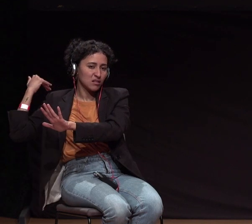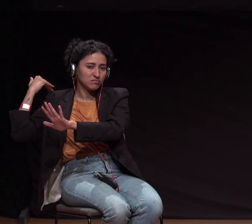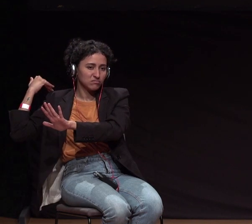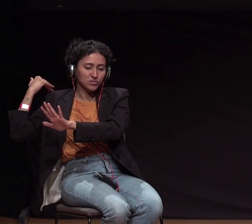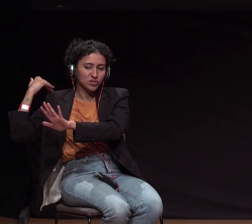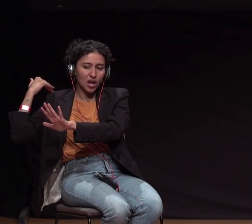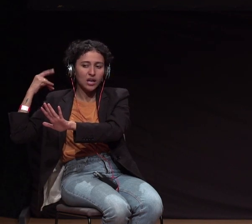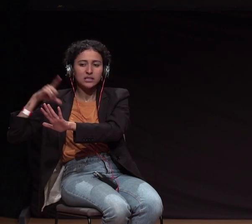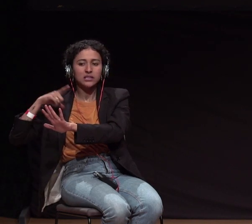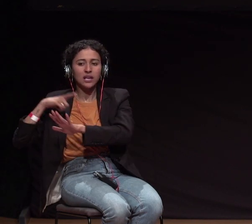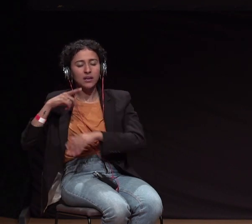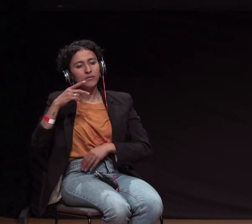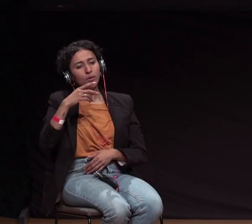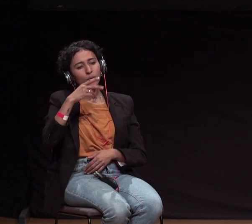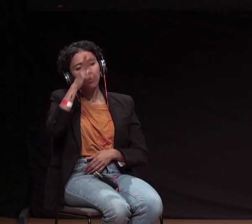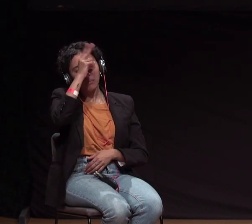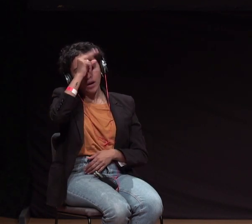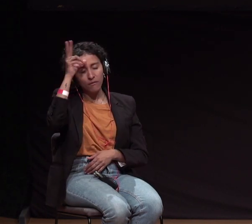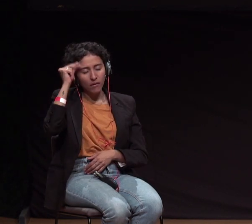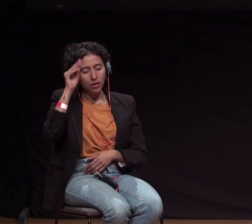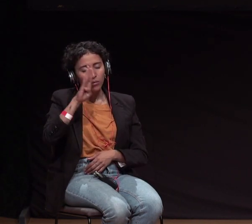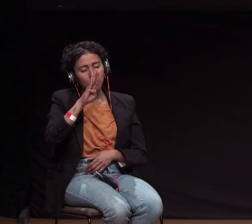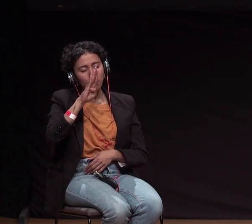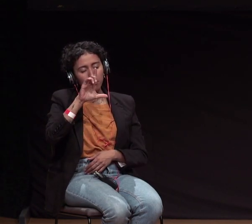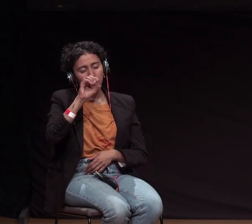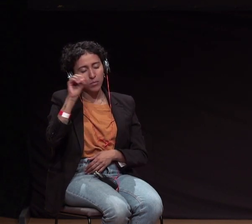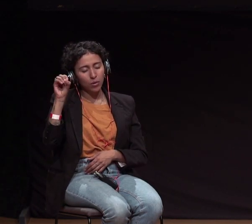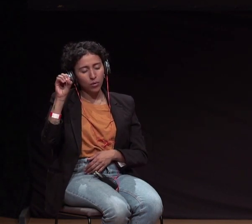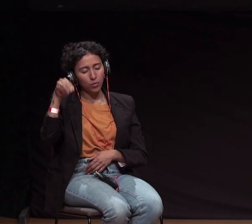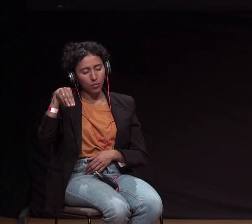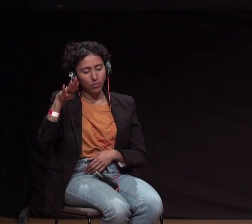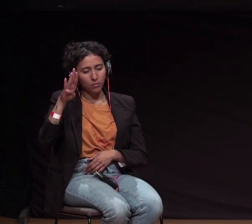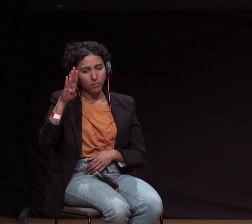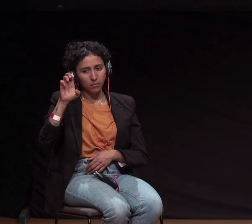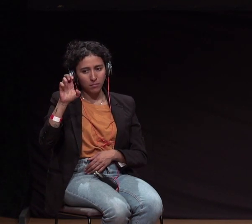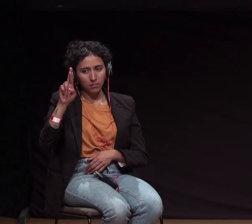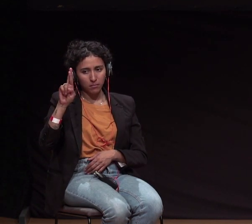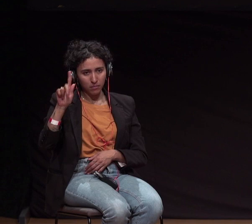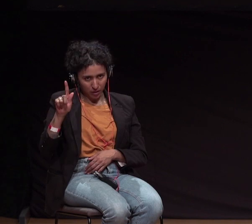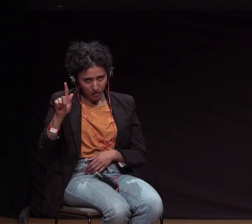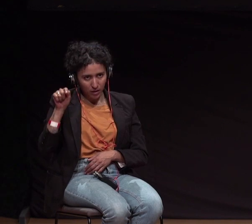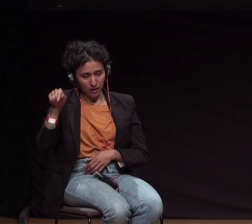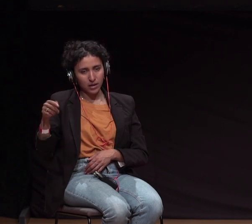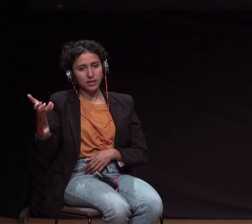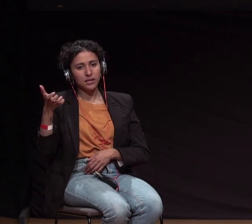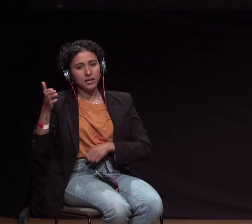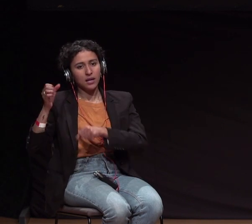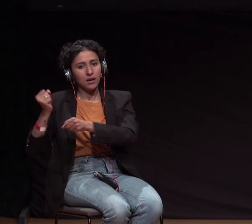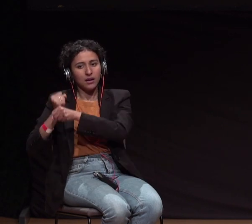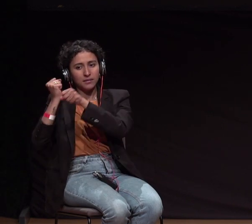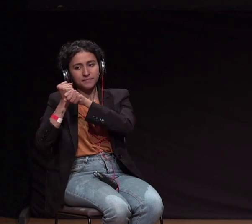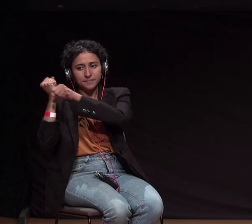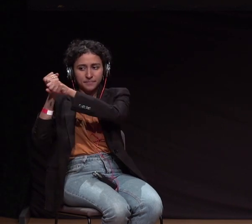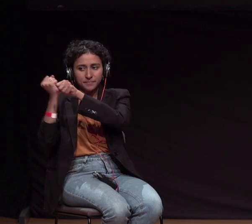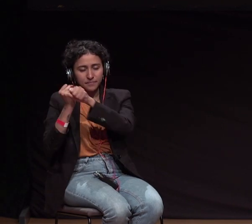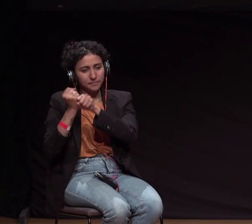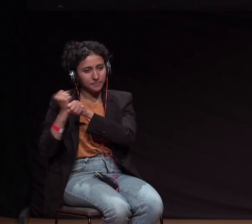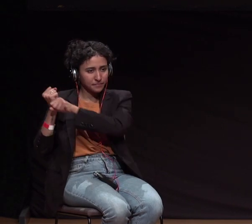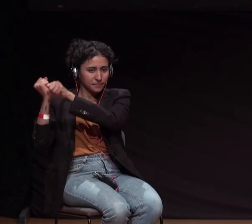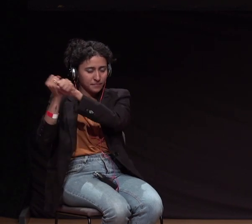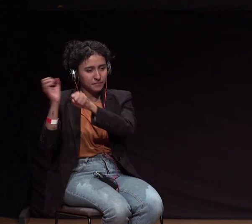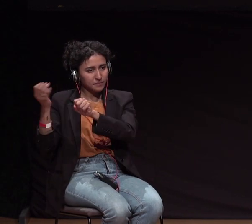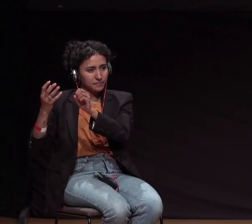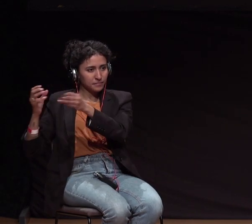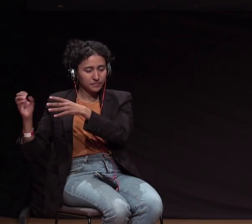it into the perfect white settler playground, where he wanted to connect everything from Chelsea all the way up